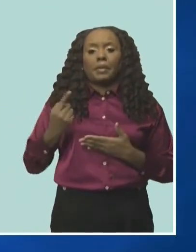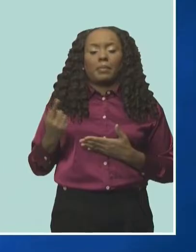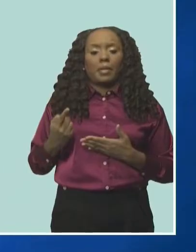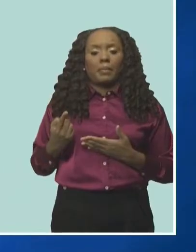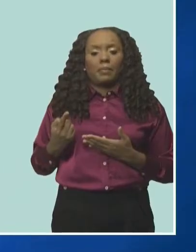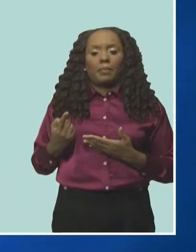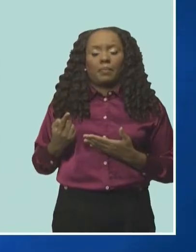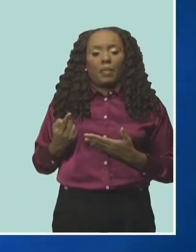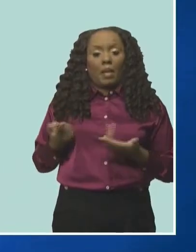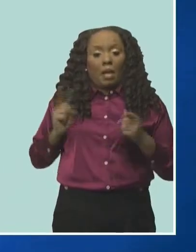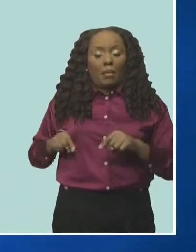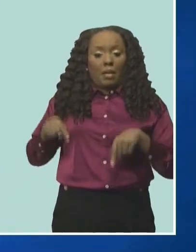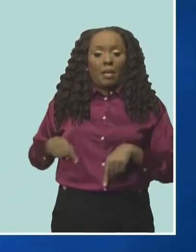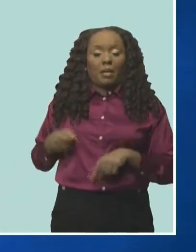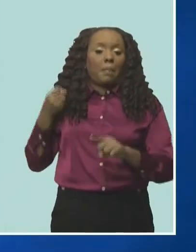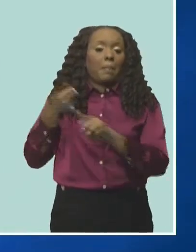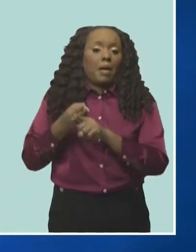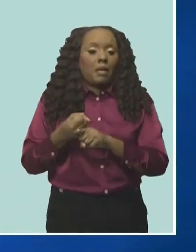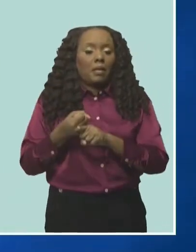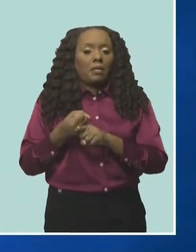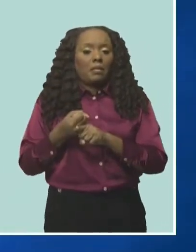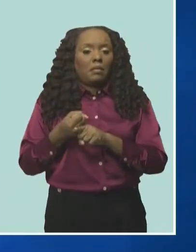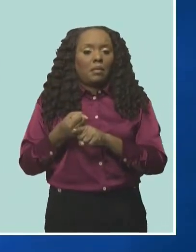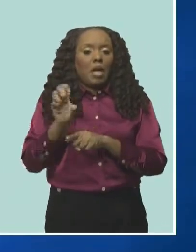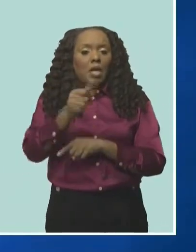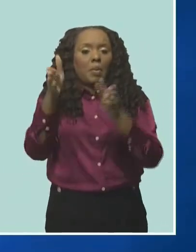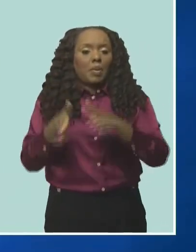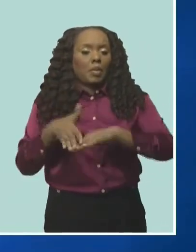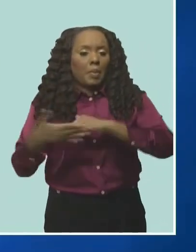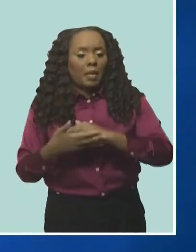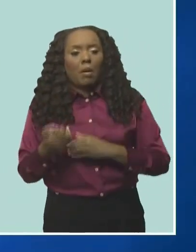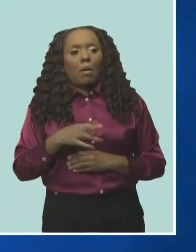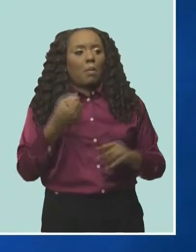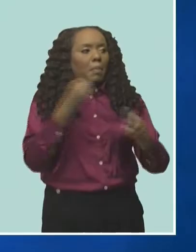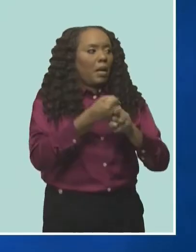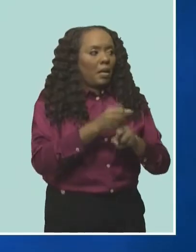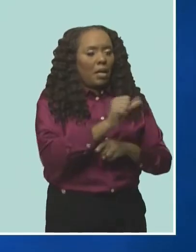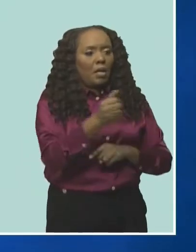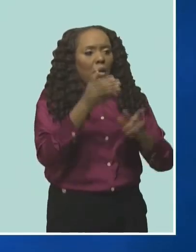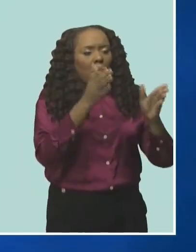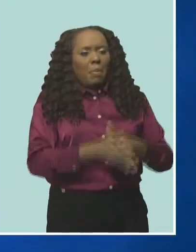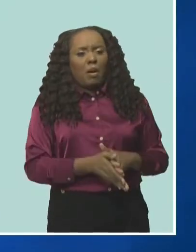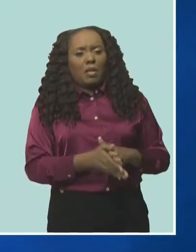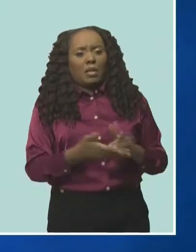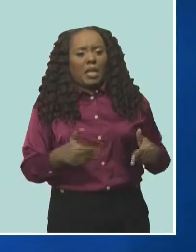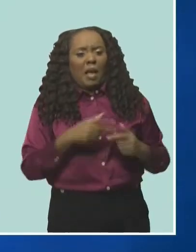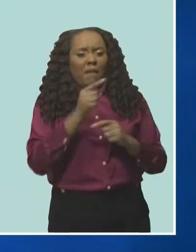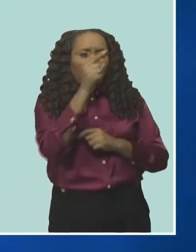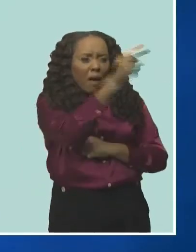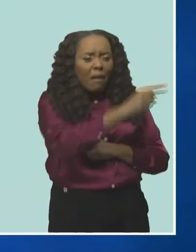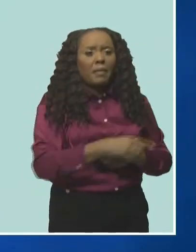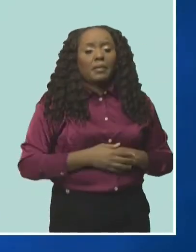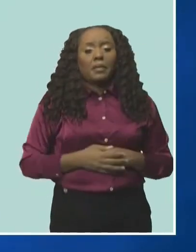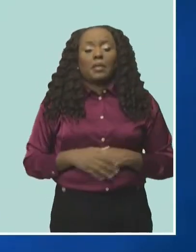affects somebody in Jamaica. And so we also had to make sure that we had international cooperation with